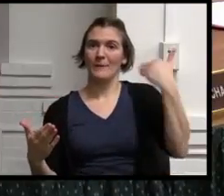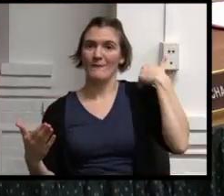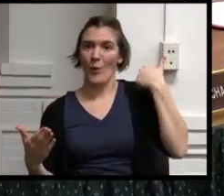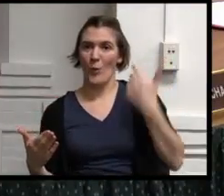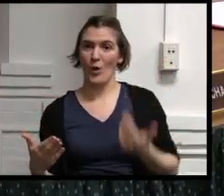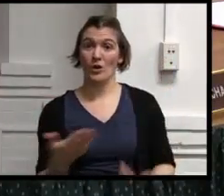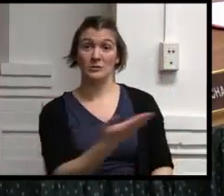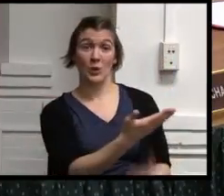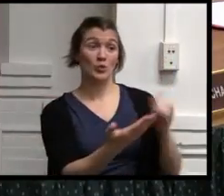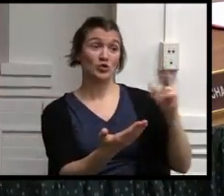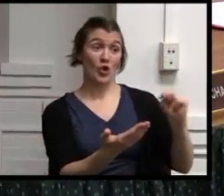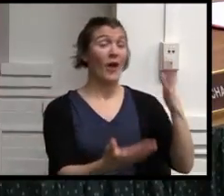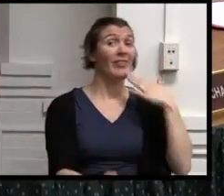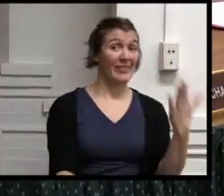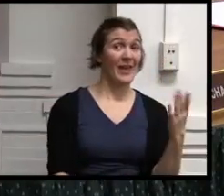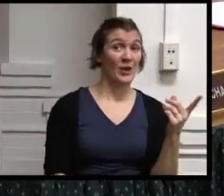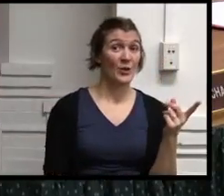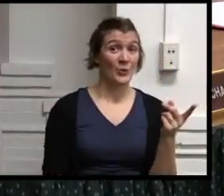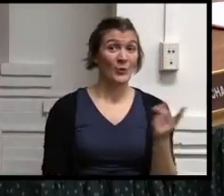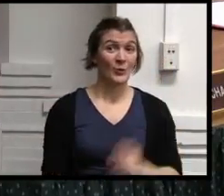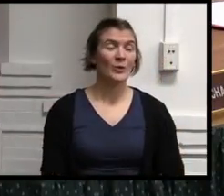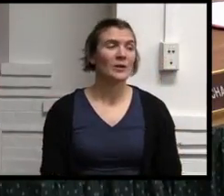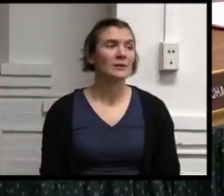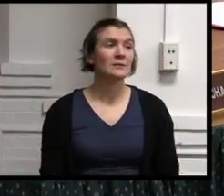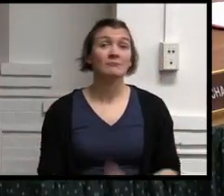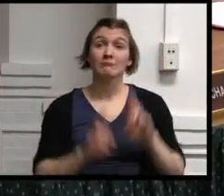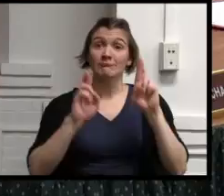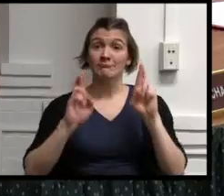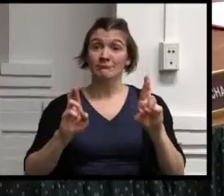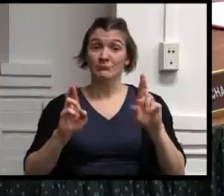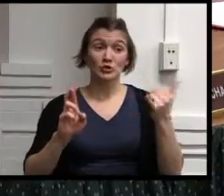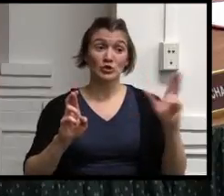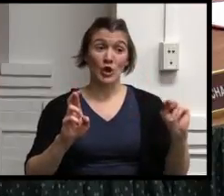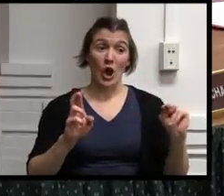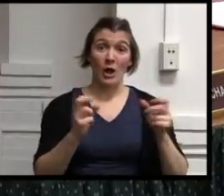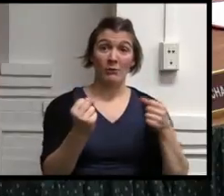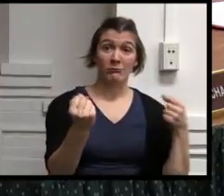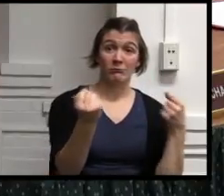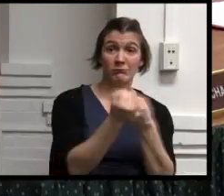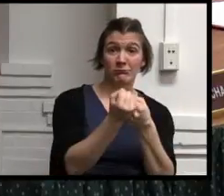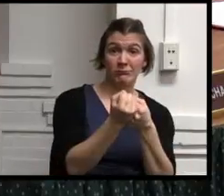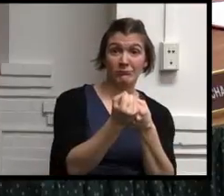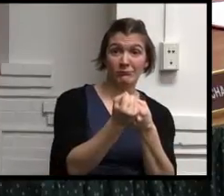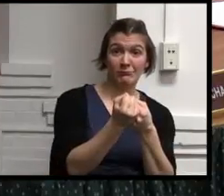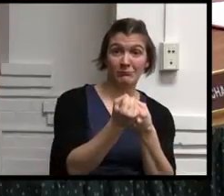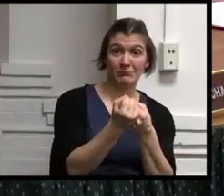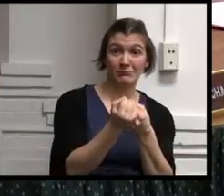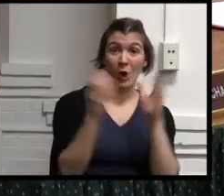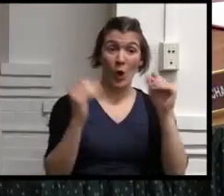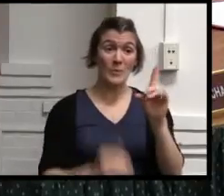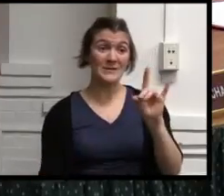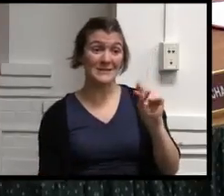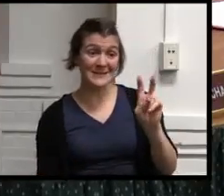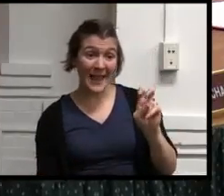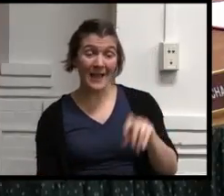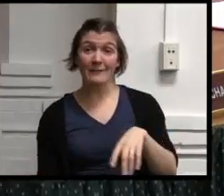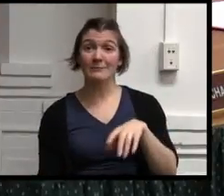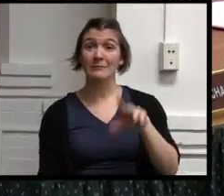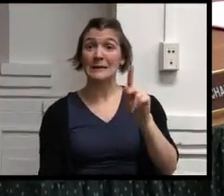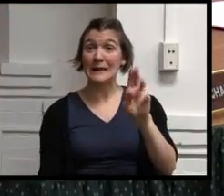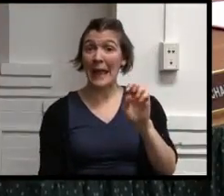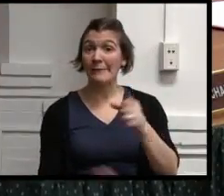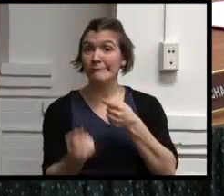that. And I hope that John supports this, and I hope that David and Kate do support